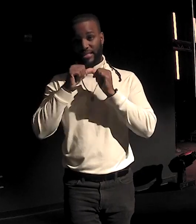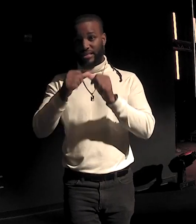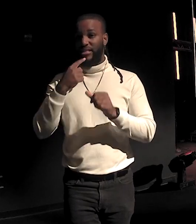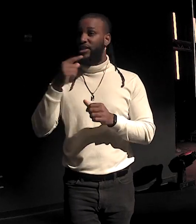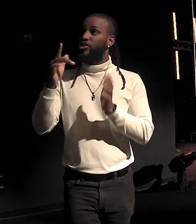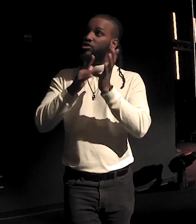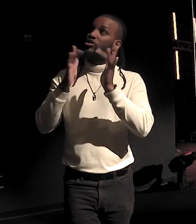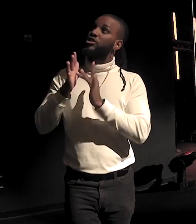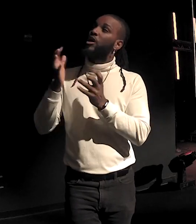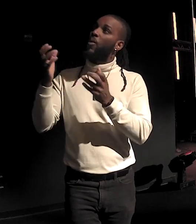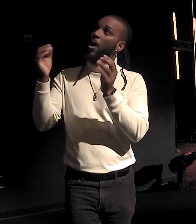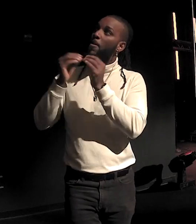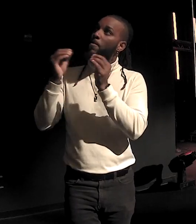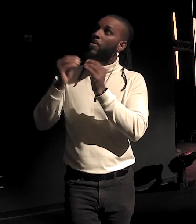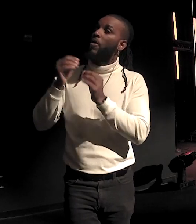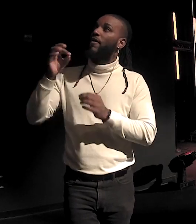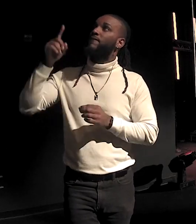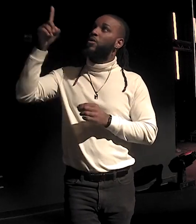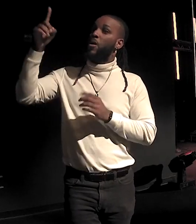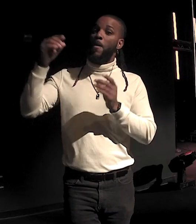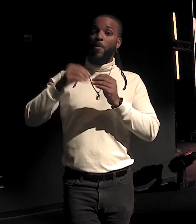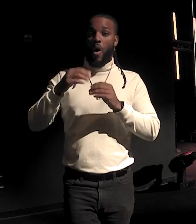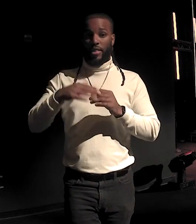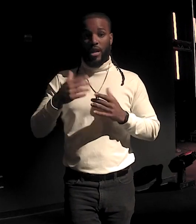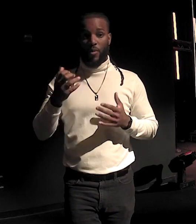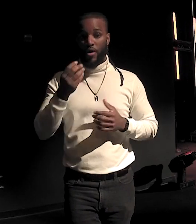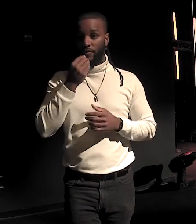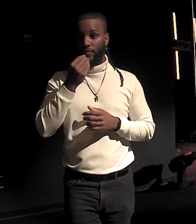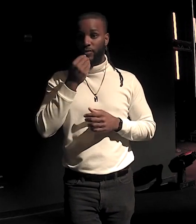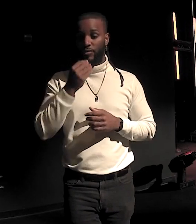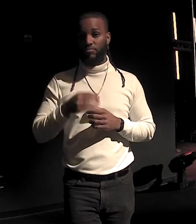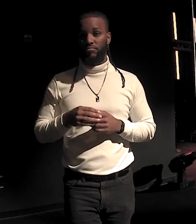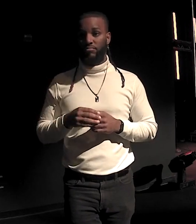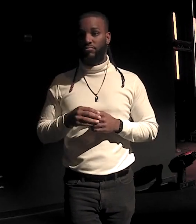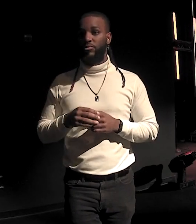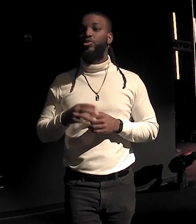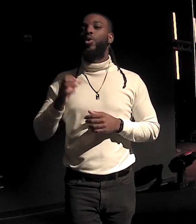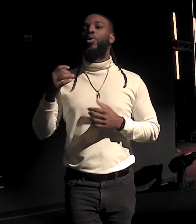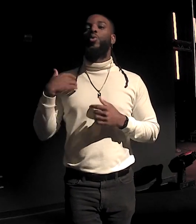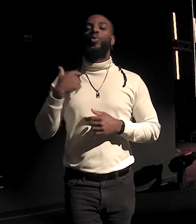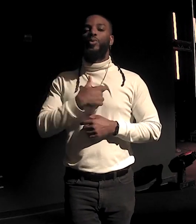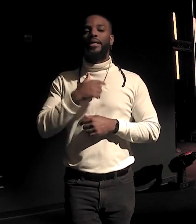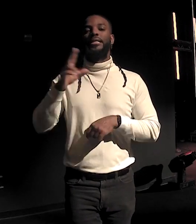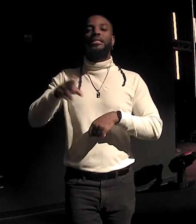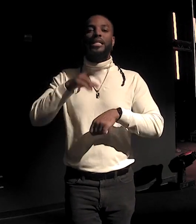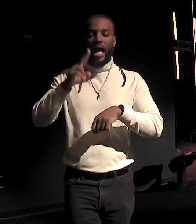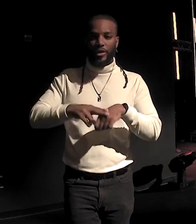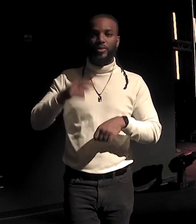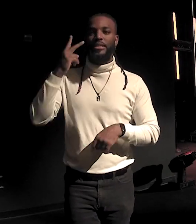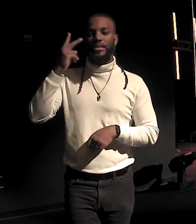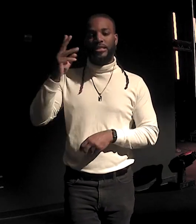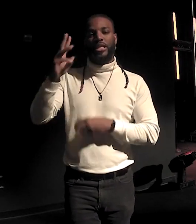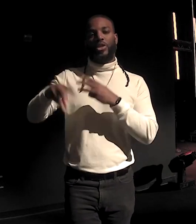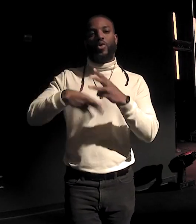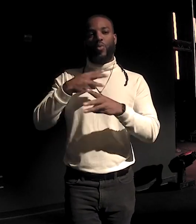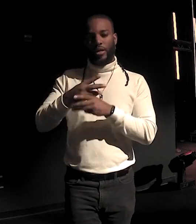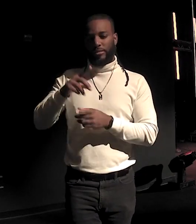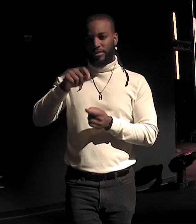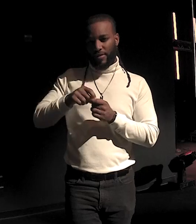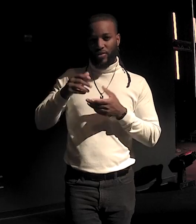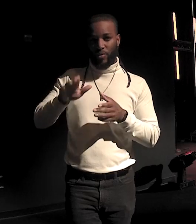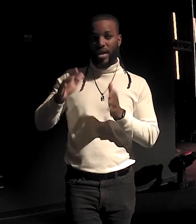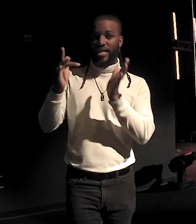say, Jesus, I want more of you, more than I want food. So we naturally see the world in a certain way, but